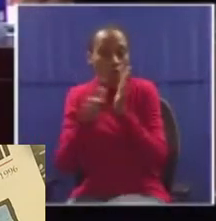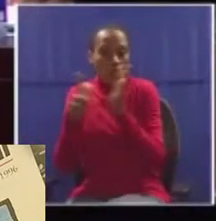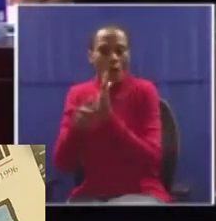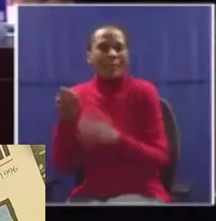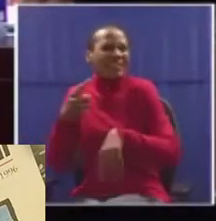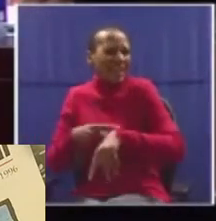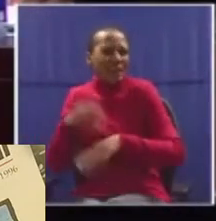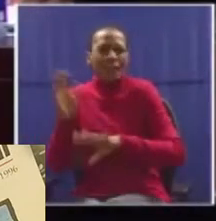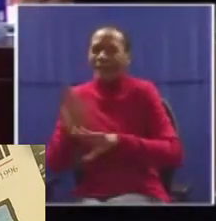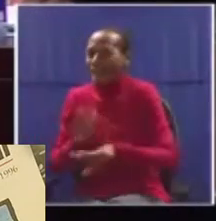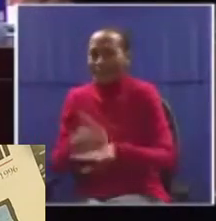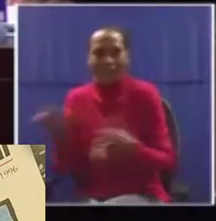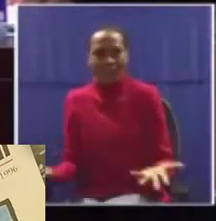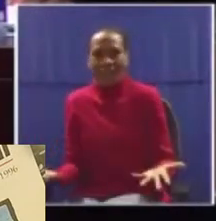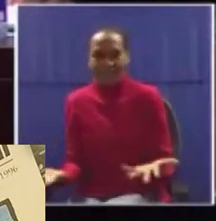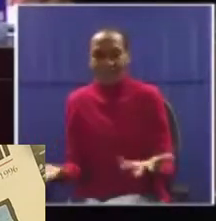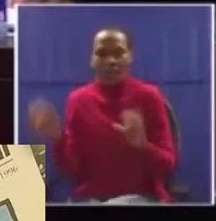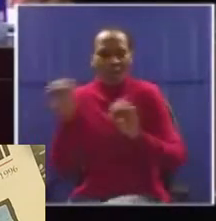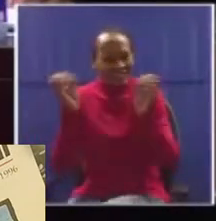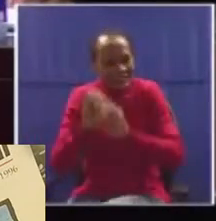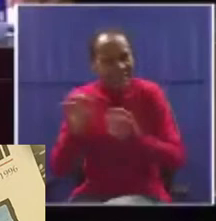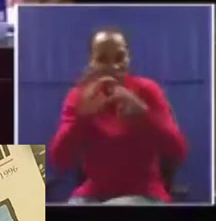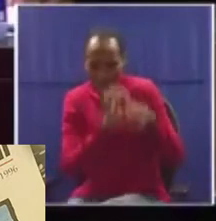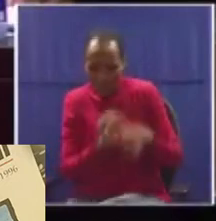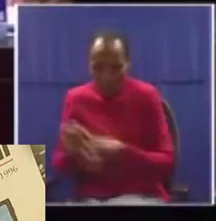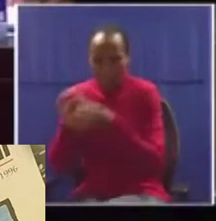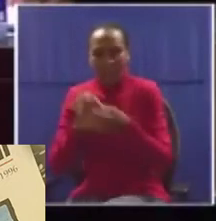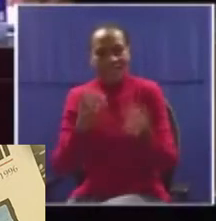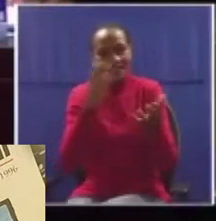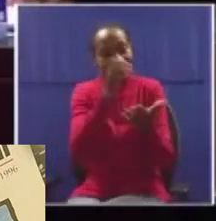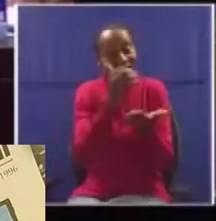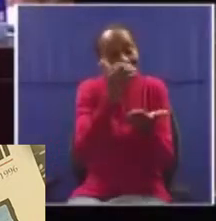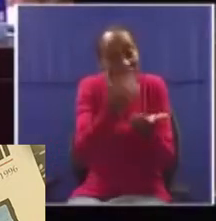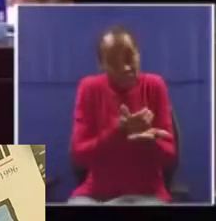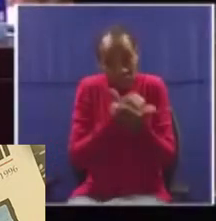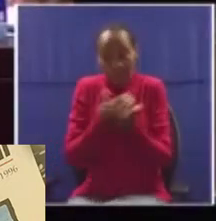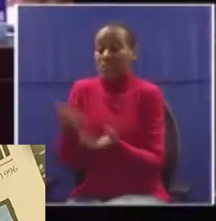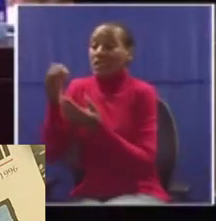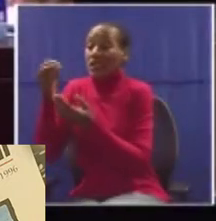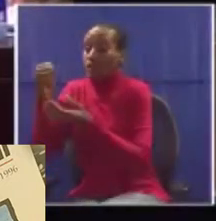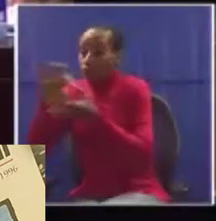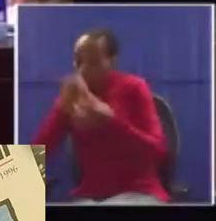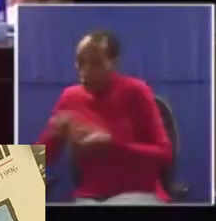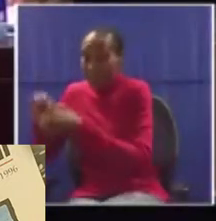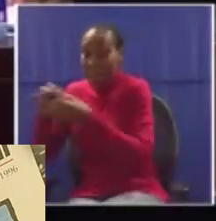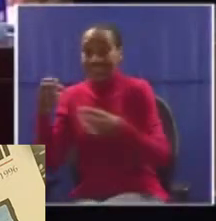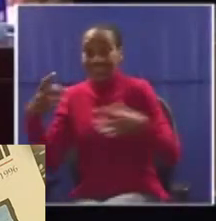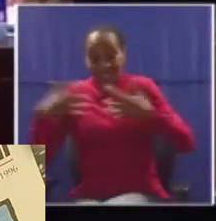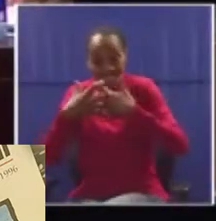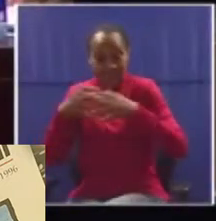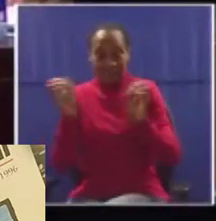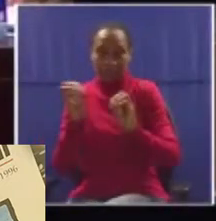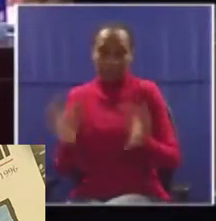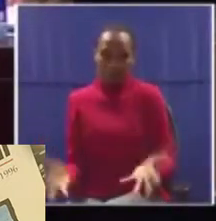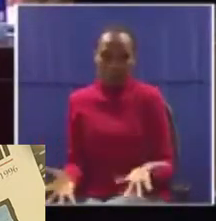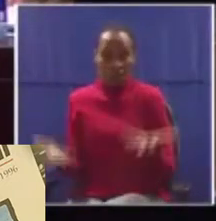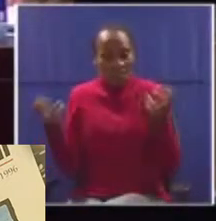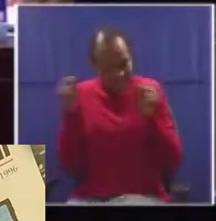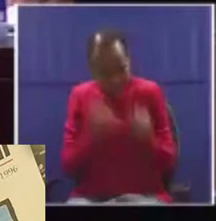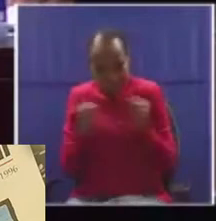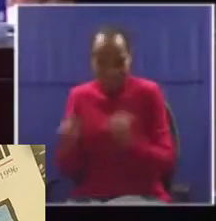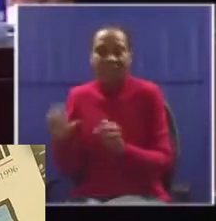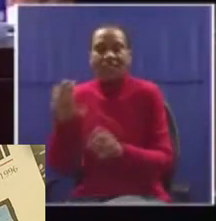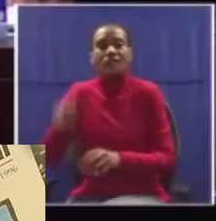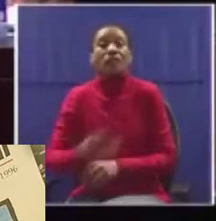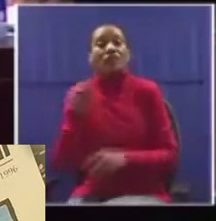was too late there was no coordination between the financial and the security clusters and currently South Africa remains deficient on security by